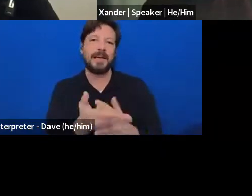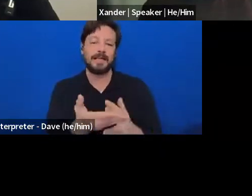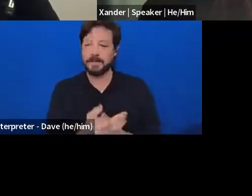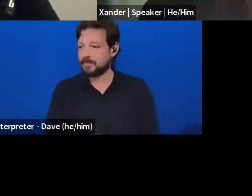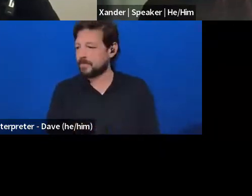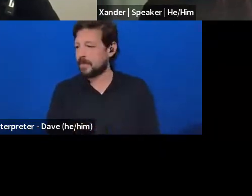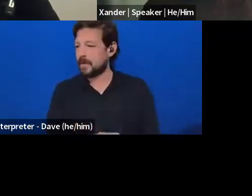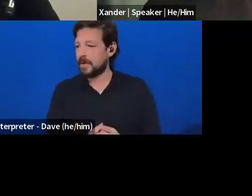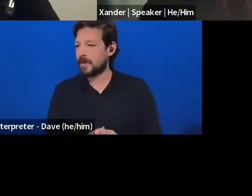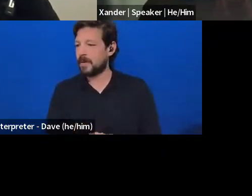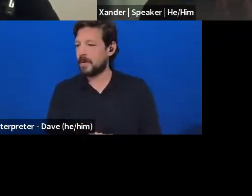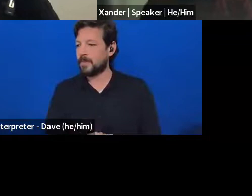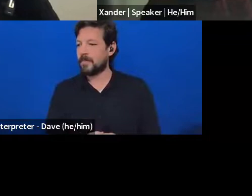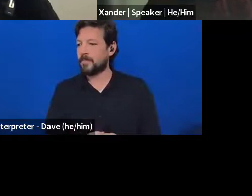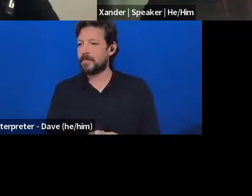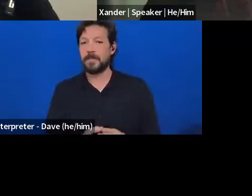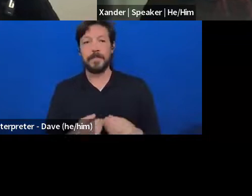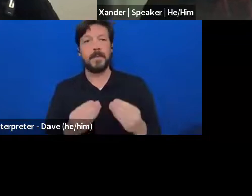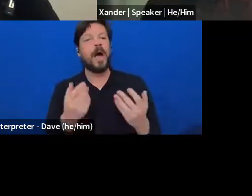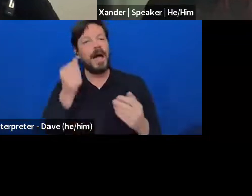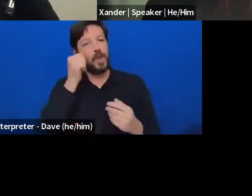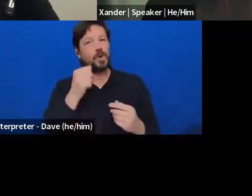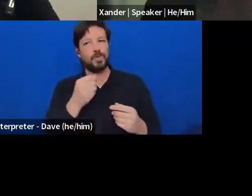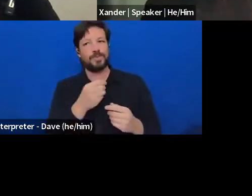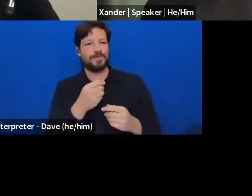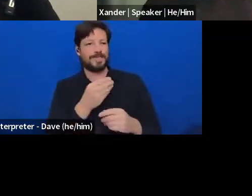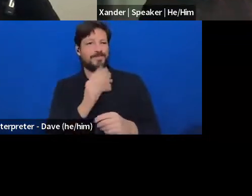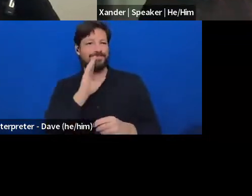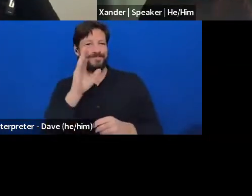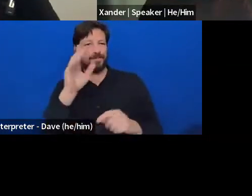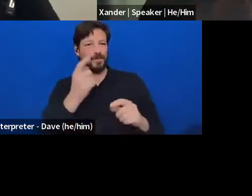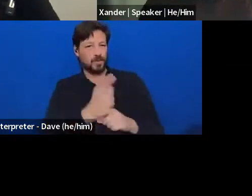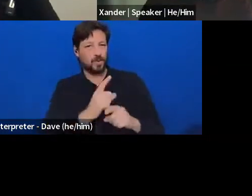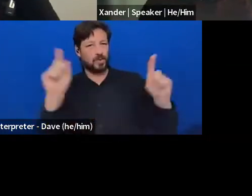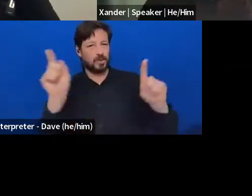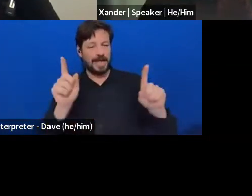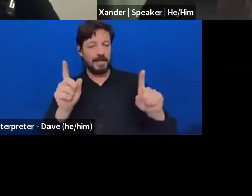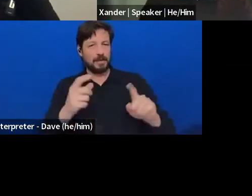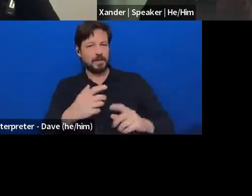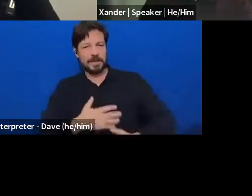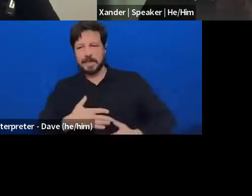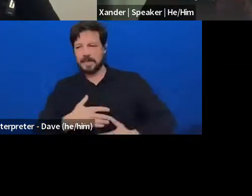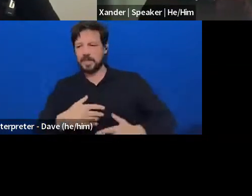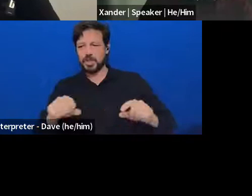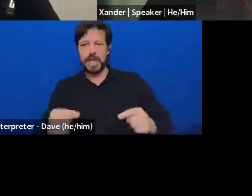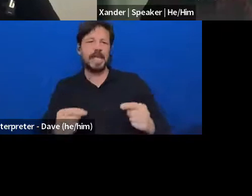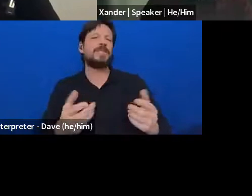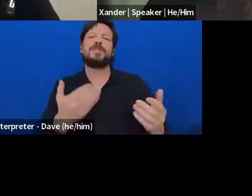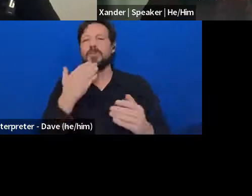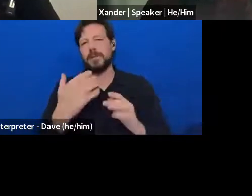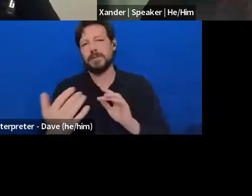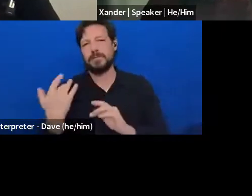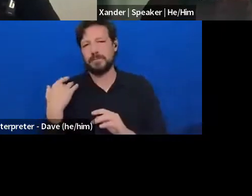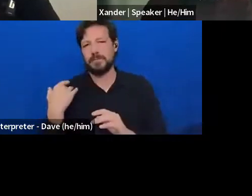content may have been quite challenging for people, so we would ask you please to reach out. Liz Hudson